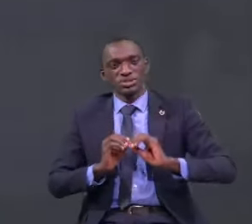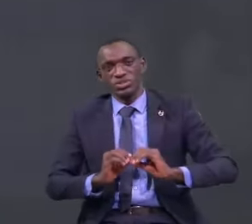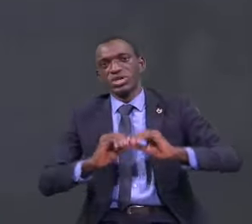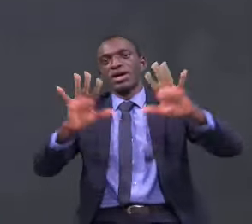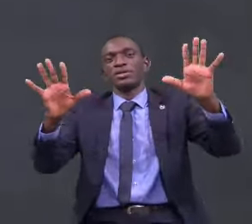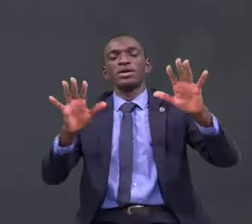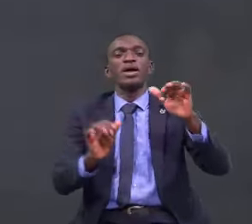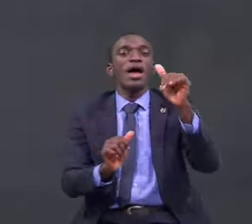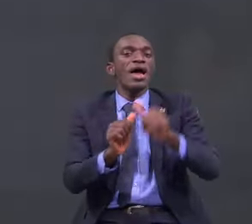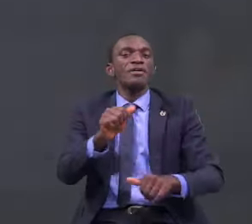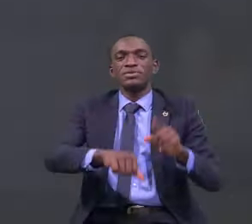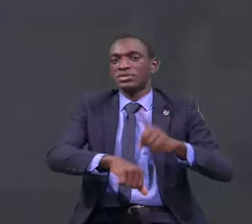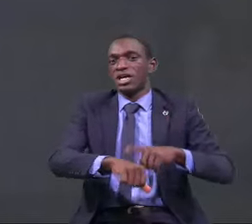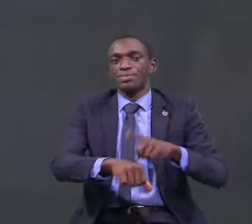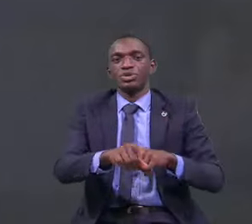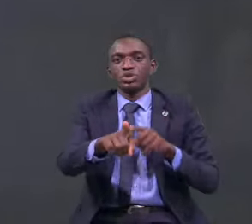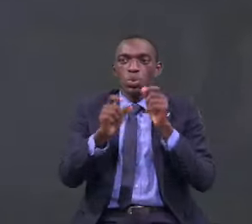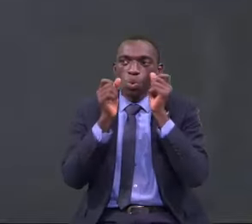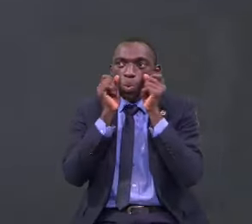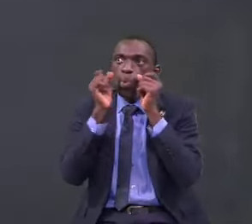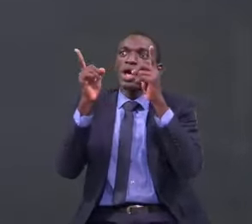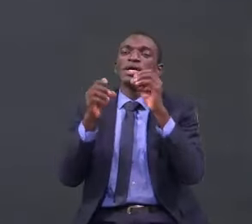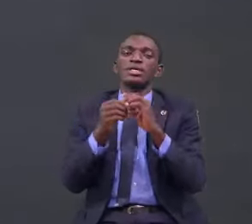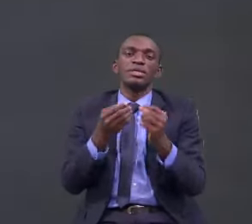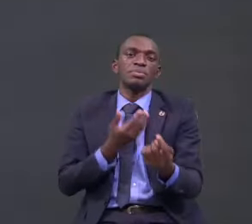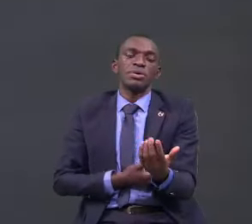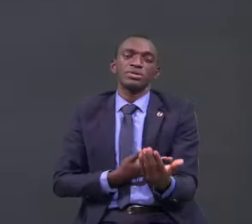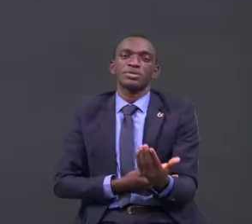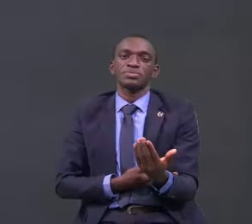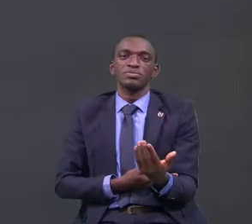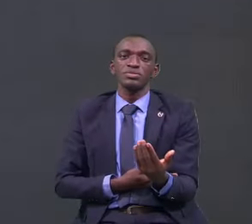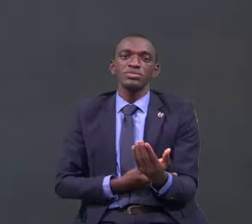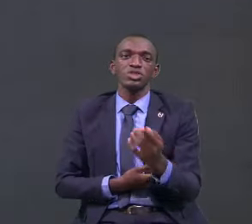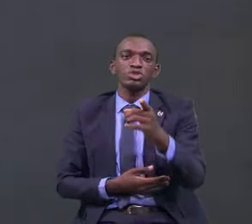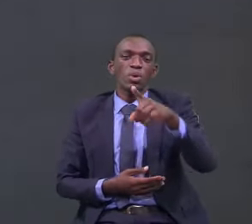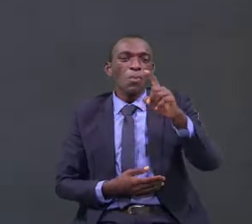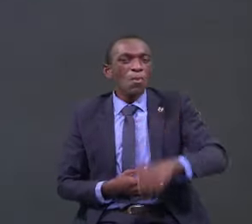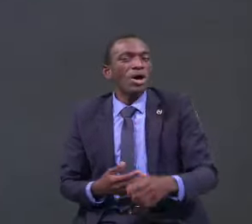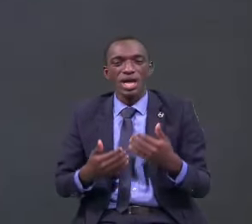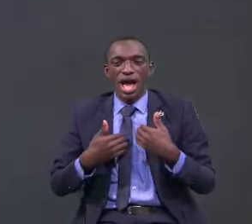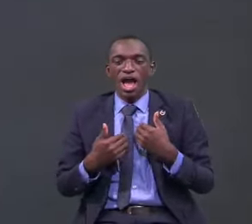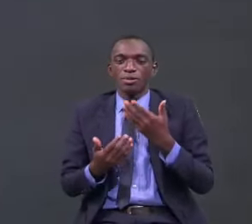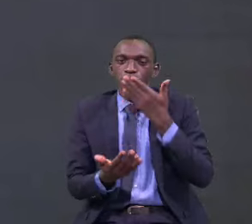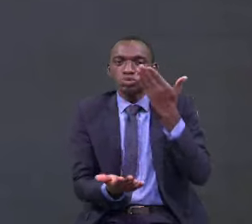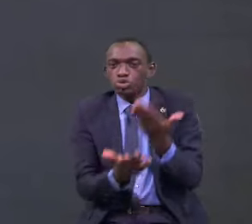Every time you wake up in the morning, you must have a good will.